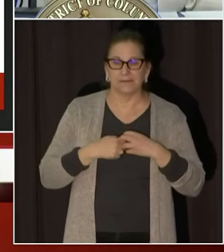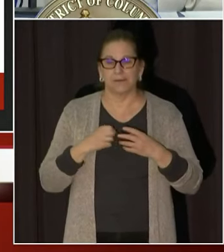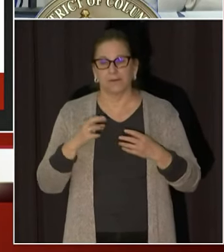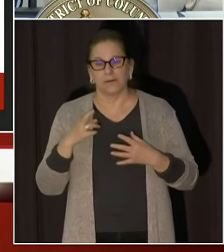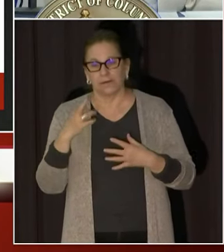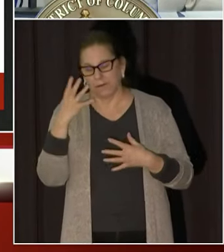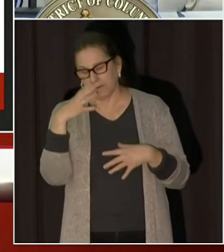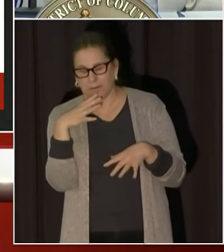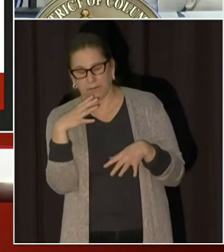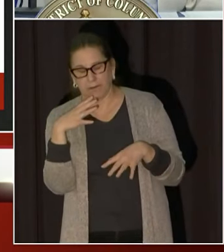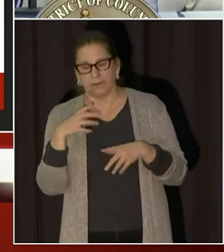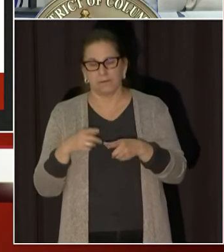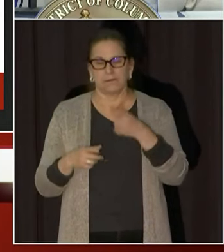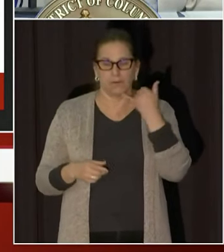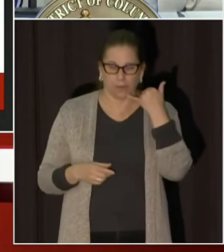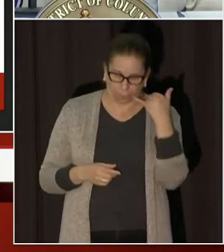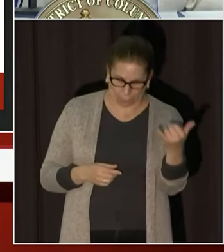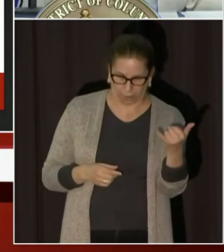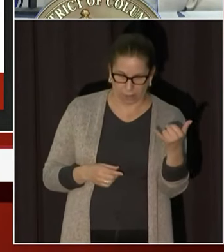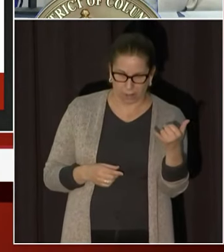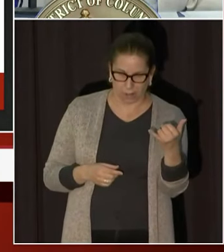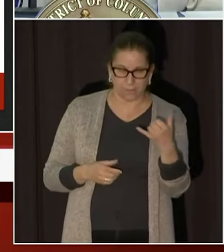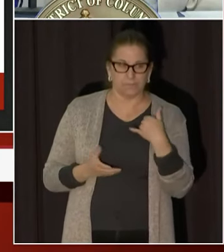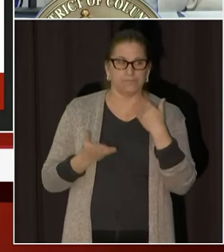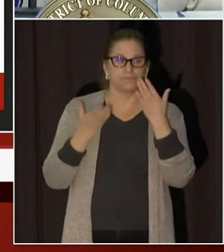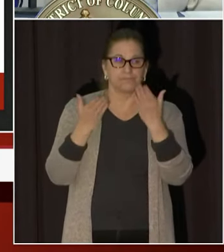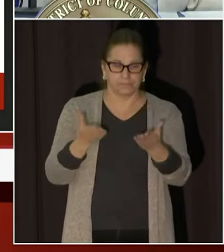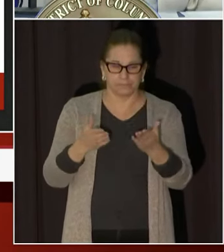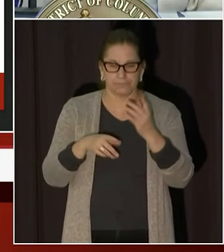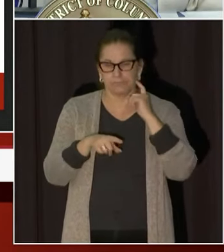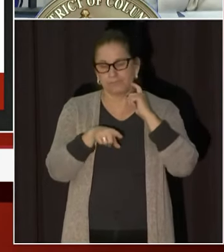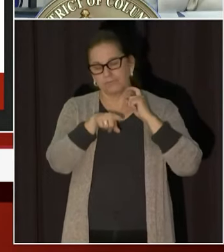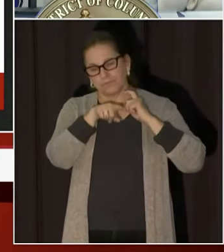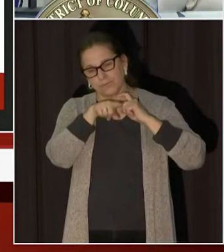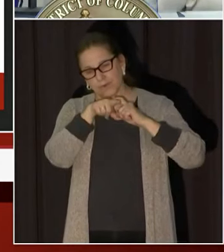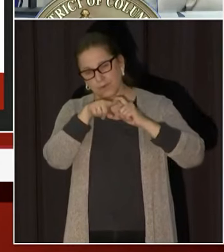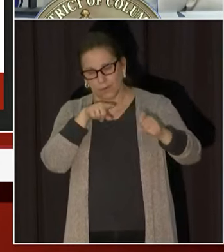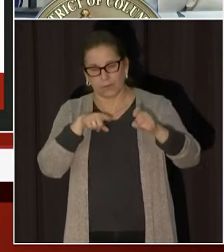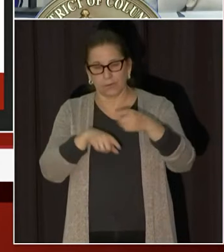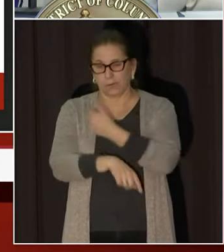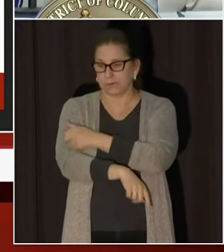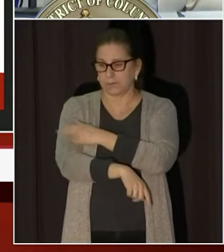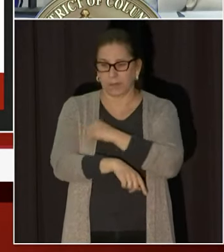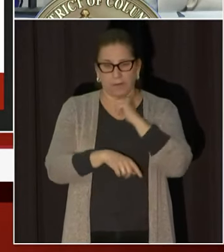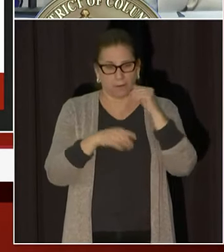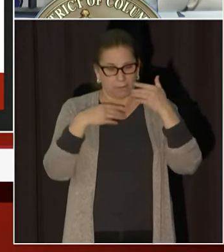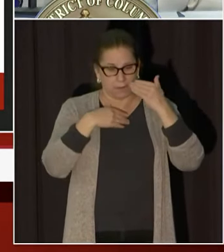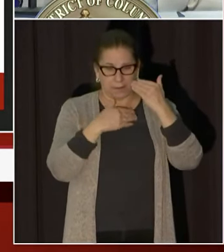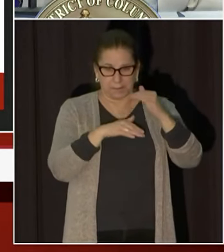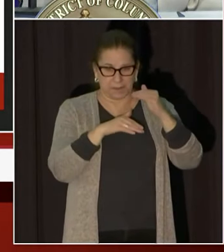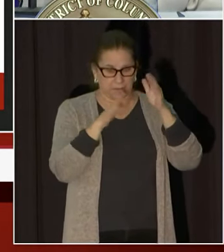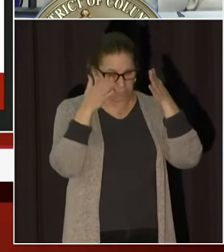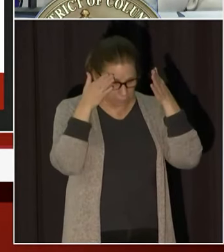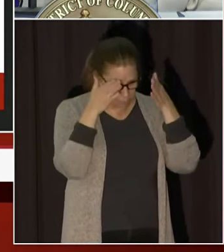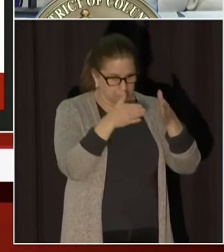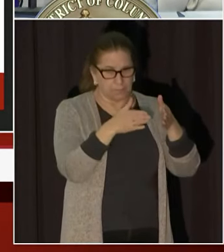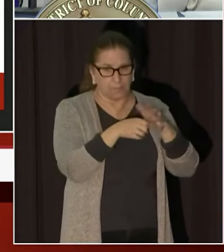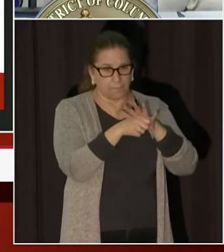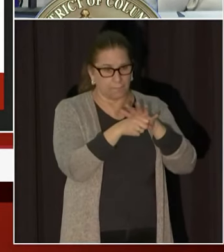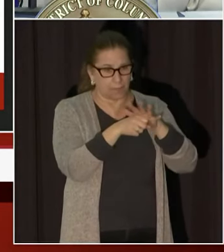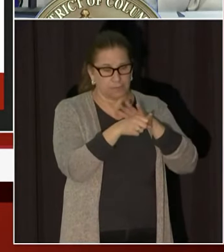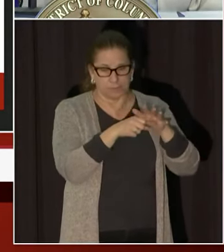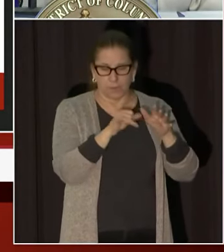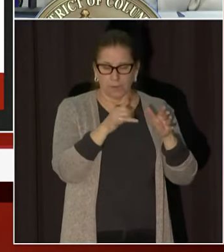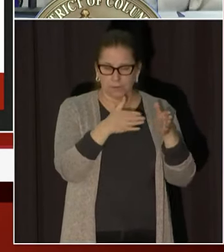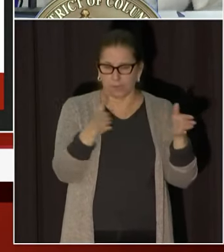And I think that Dr. Nesbitt also wants to focus on some other very serious conditions that we